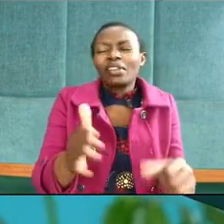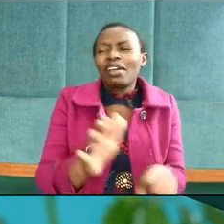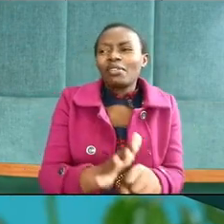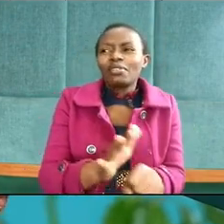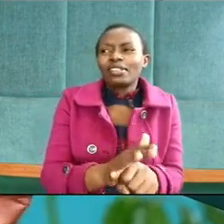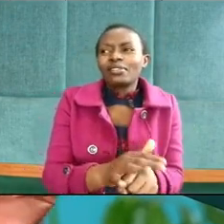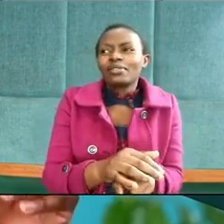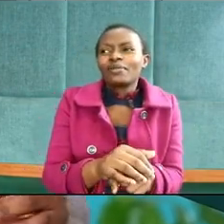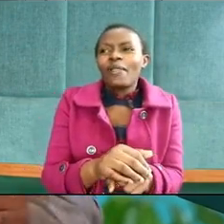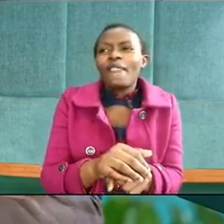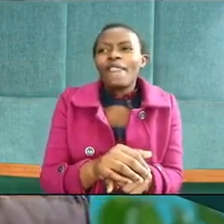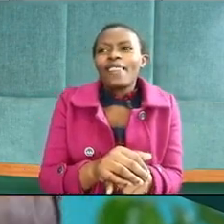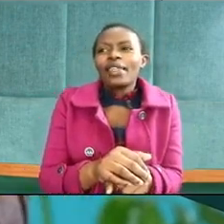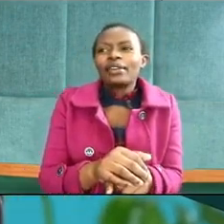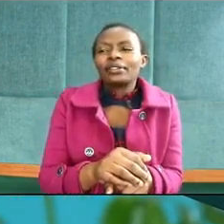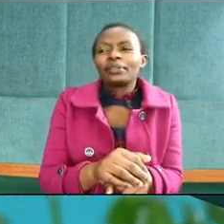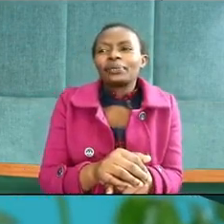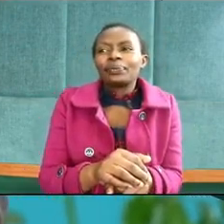this ground.